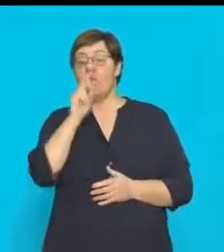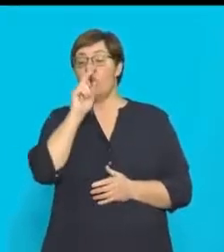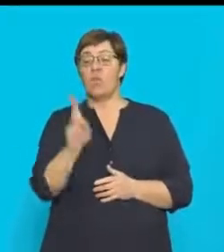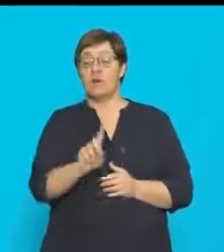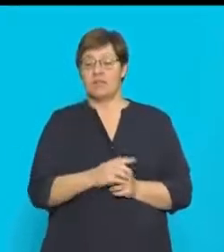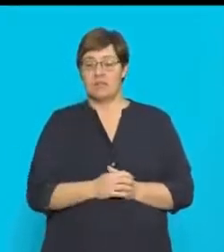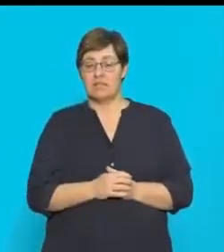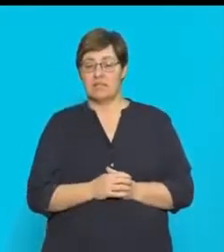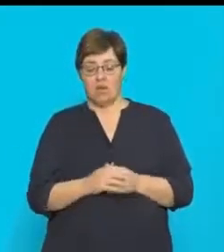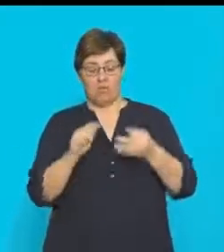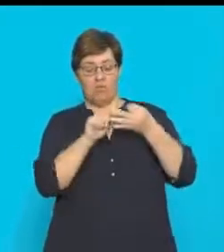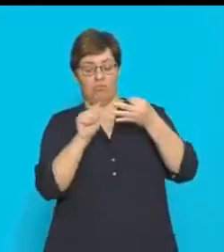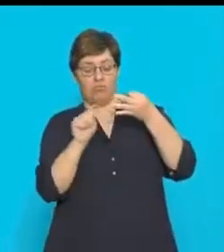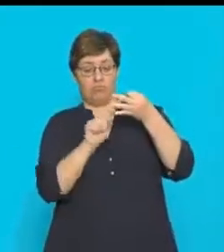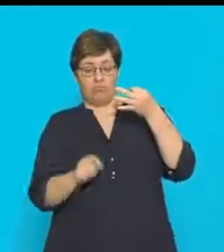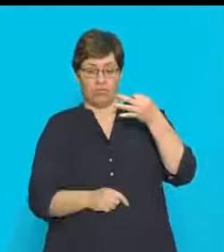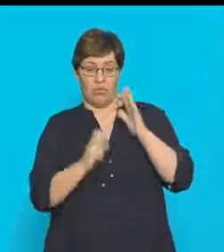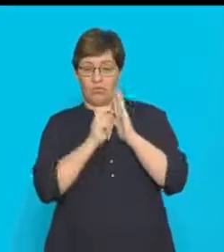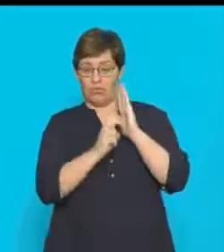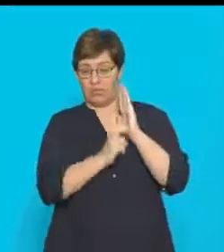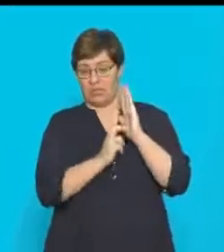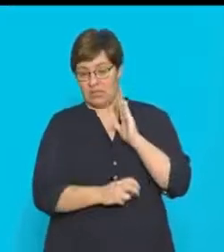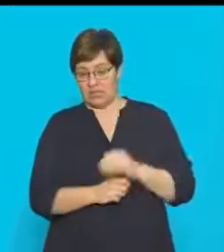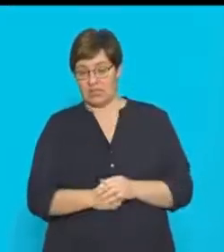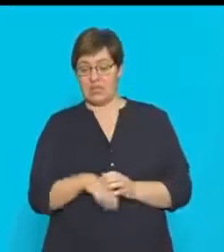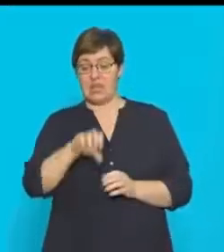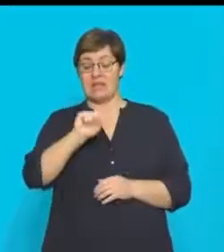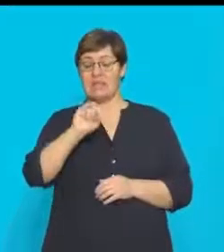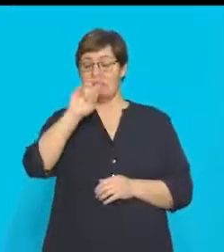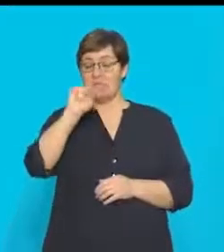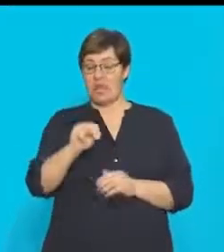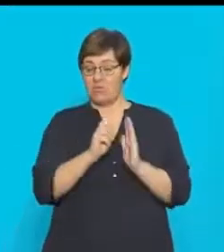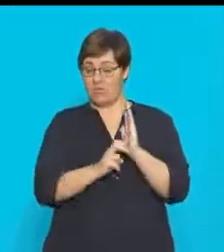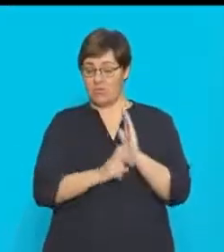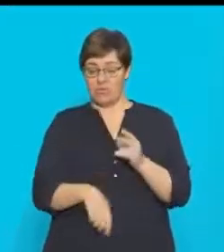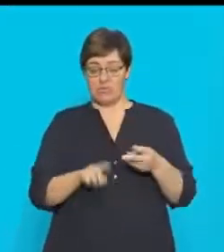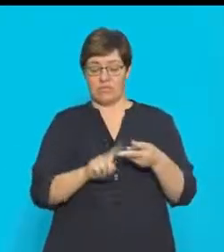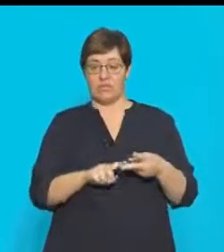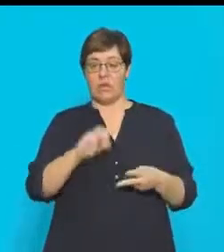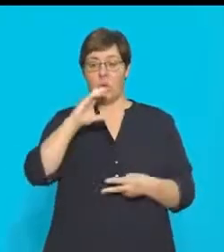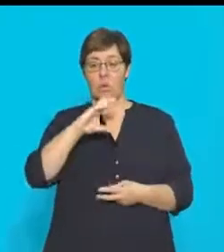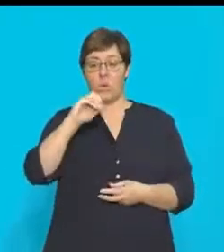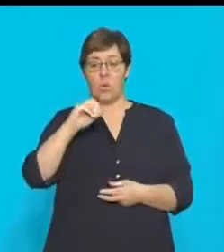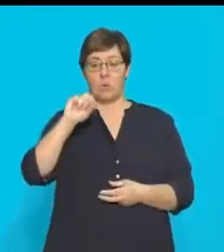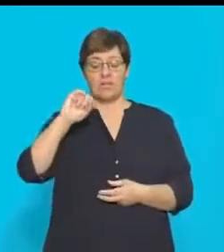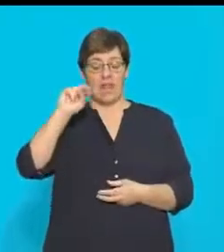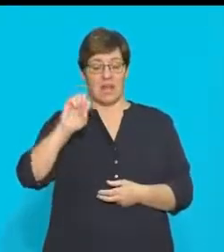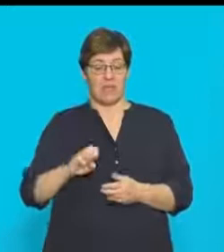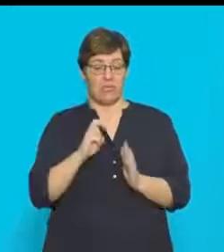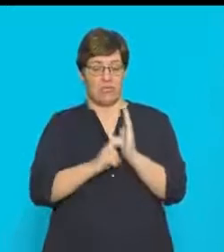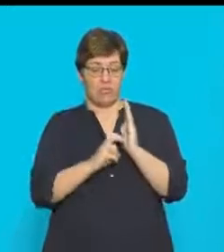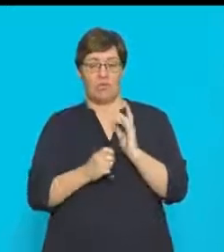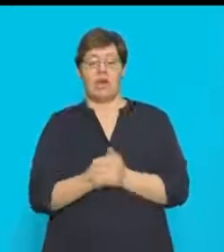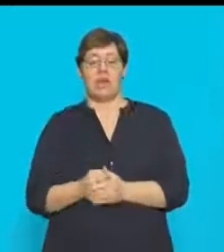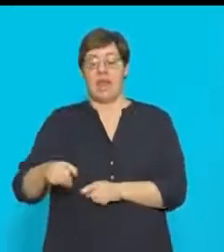looking at three rules: the sine rule, the cosine rule, and the